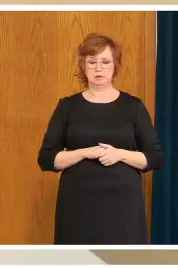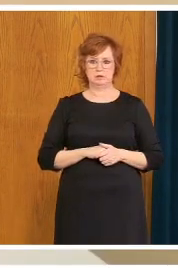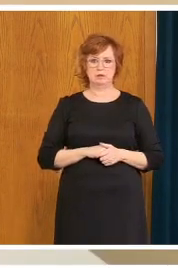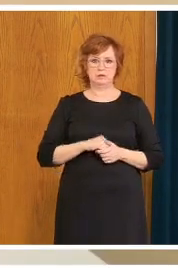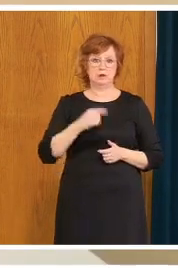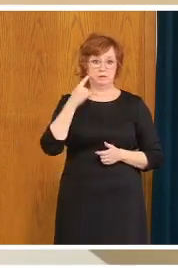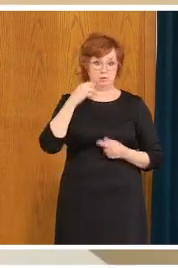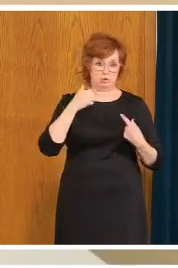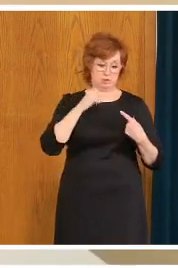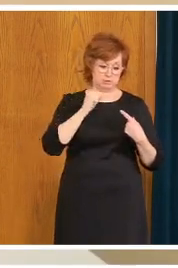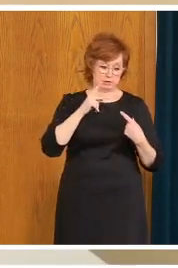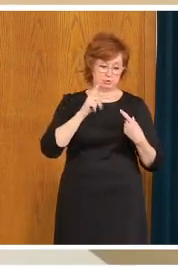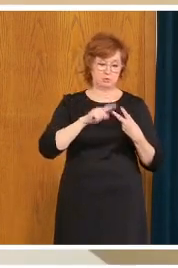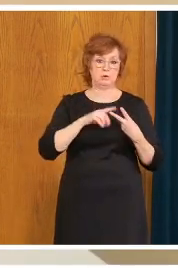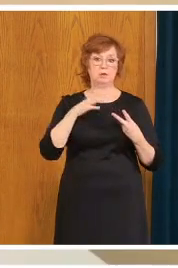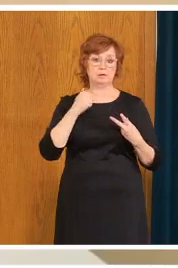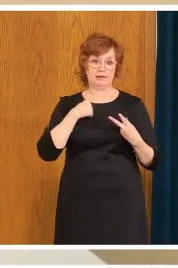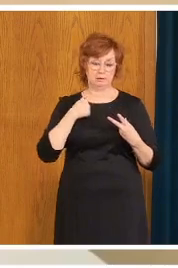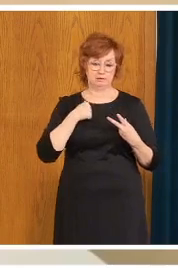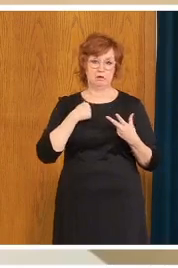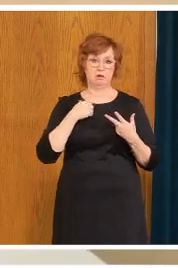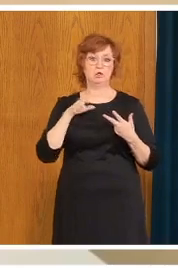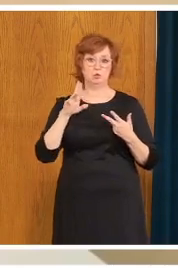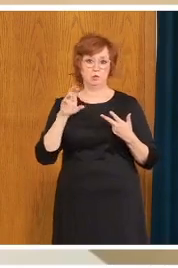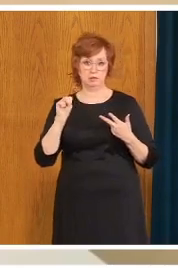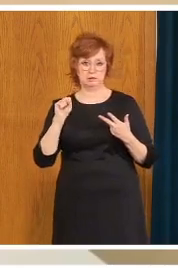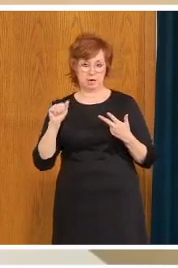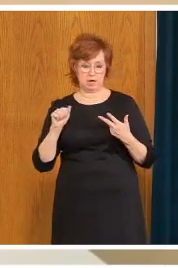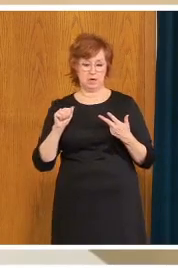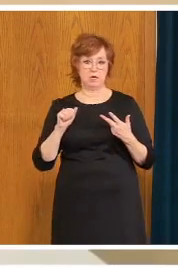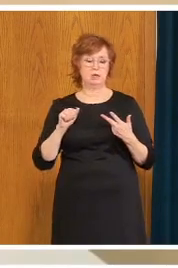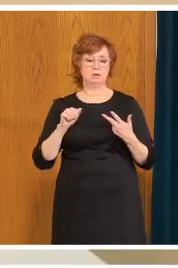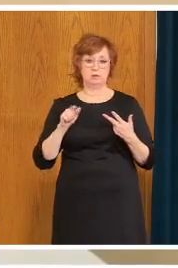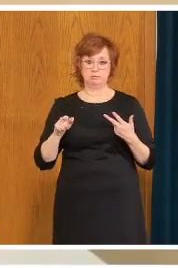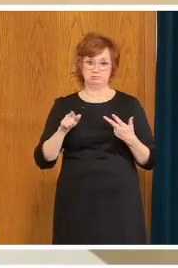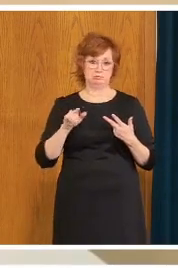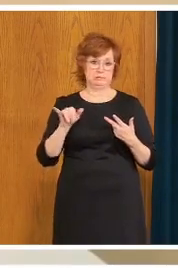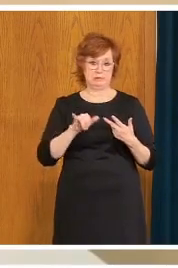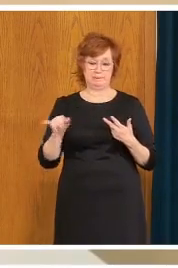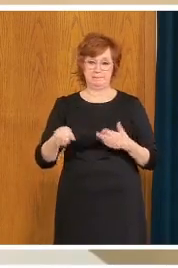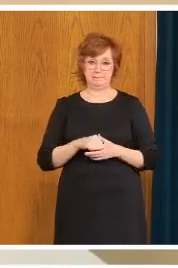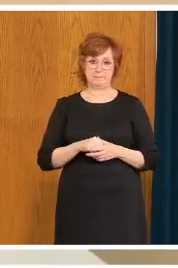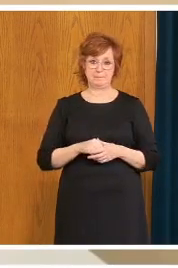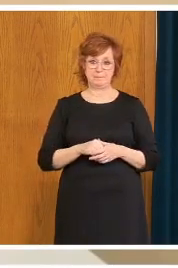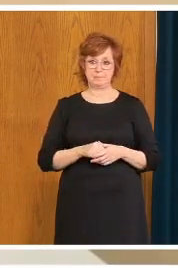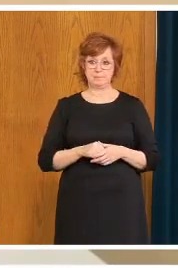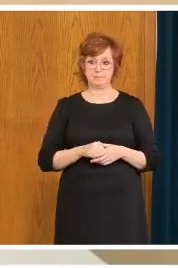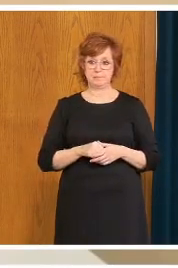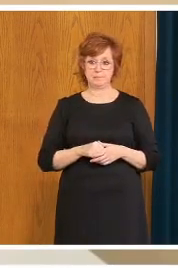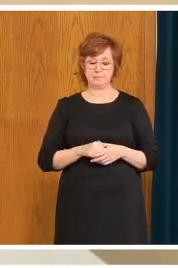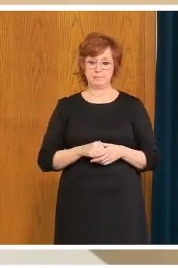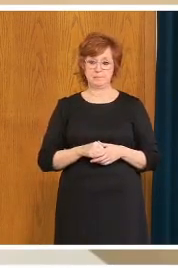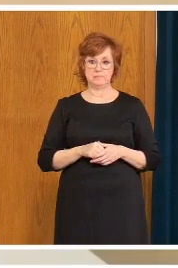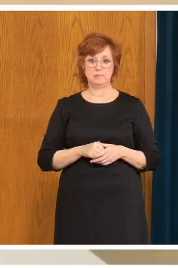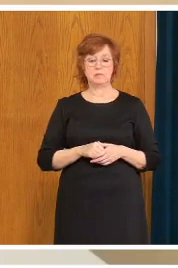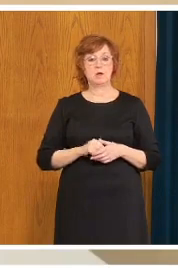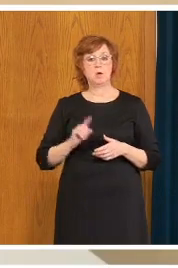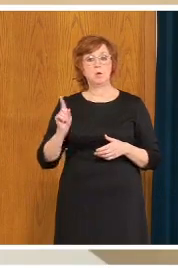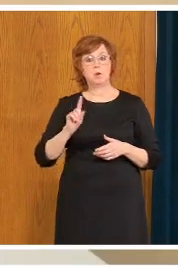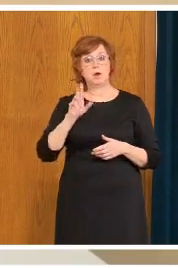Saskatchewan and Canada, but in many places like the US, even with their high vaccination uptake, when you still see a surge in younger